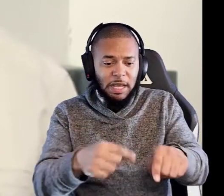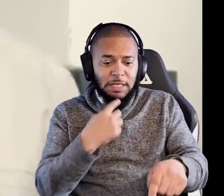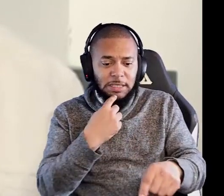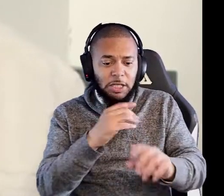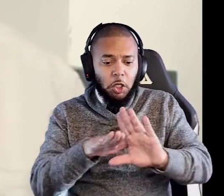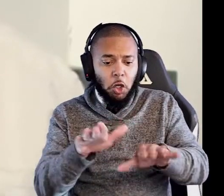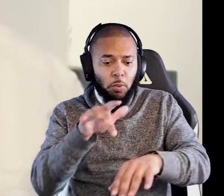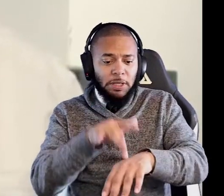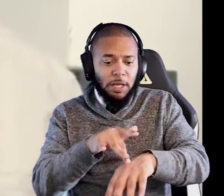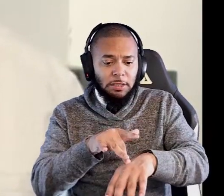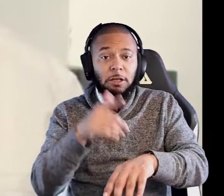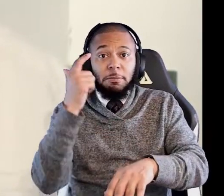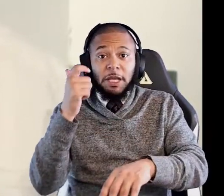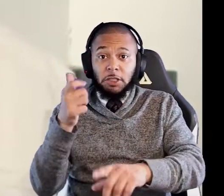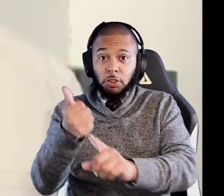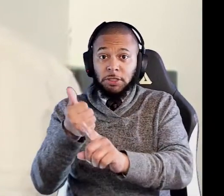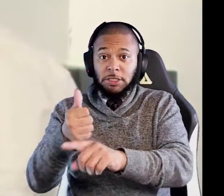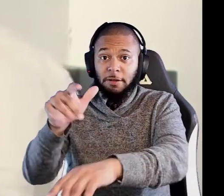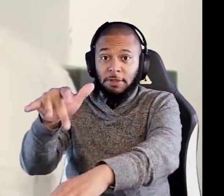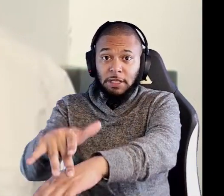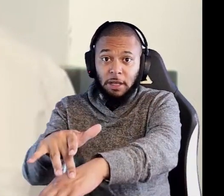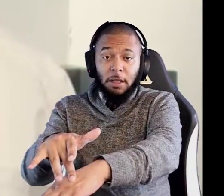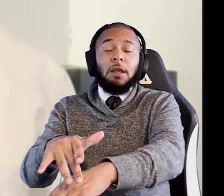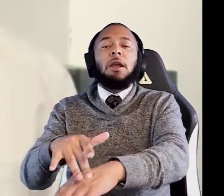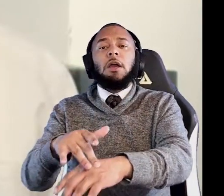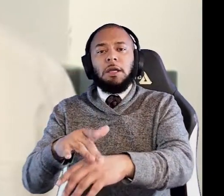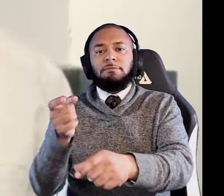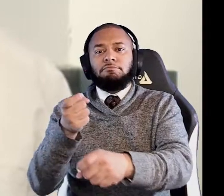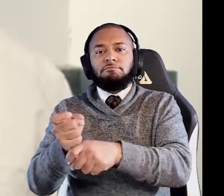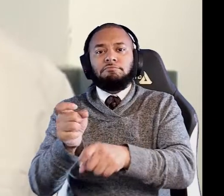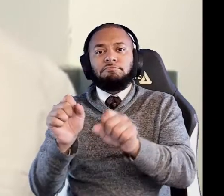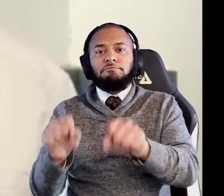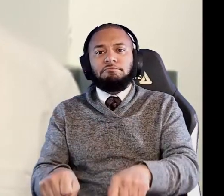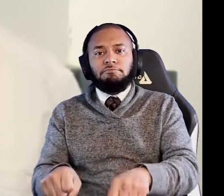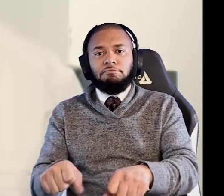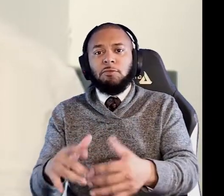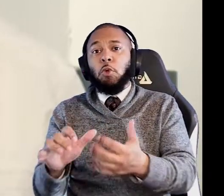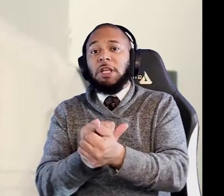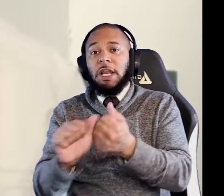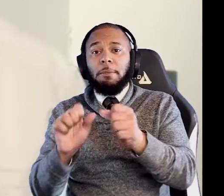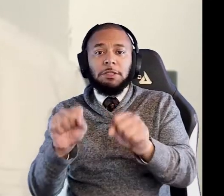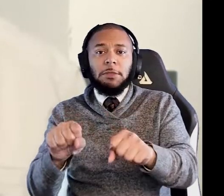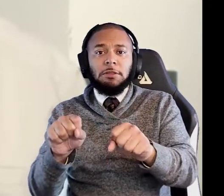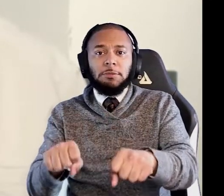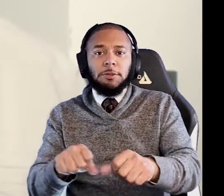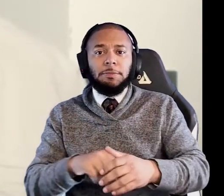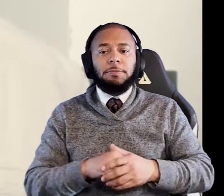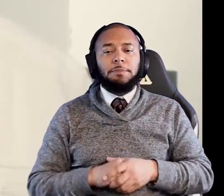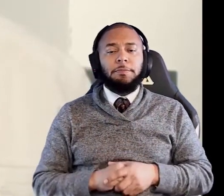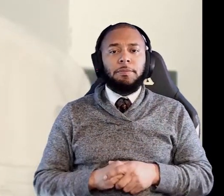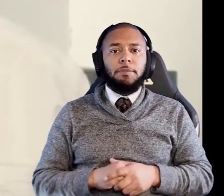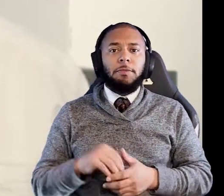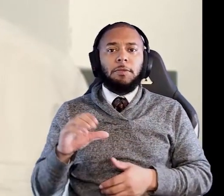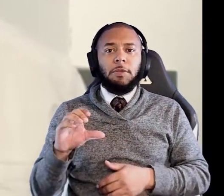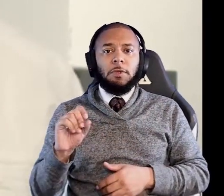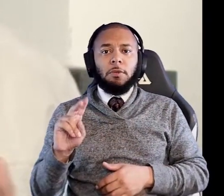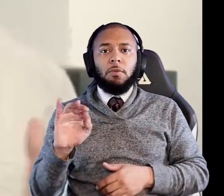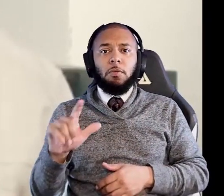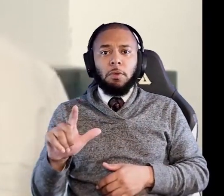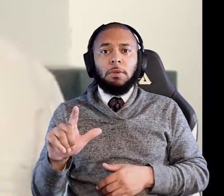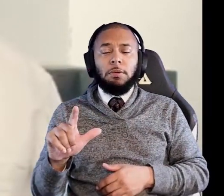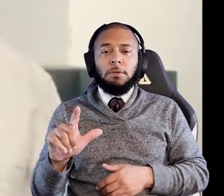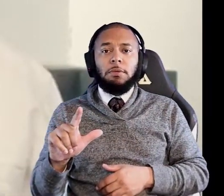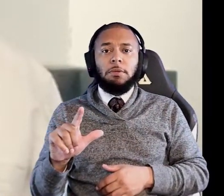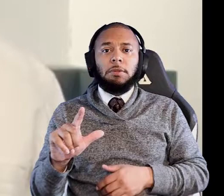reef because a simple touching of the reef can cause an issue, could damage some of the reef. Coral reefs are highly impacted